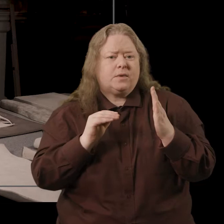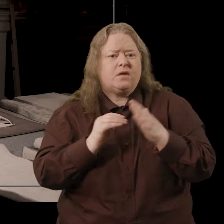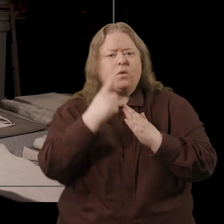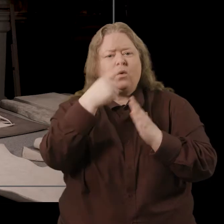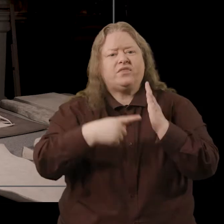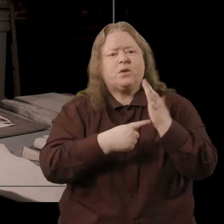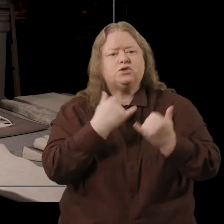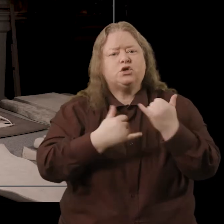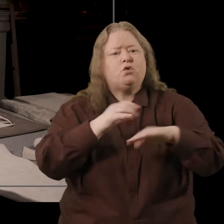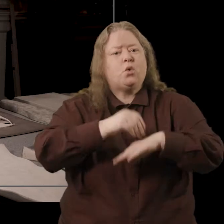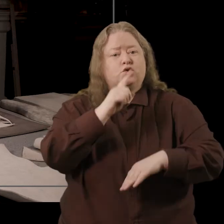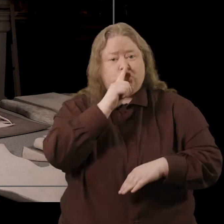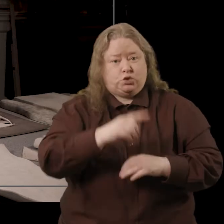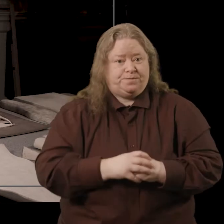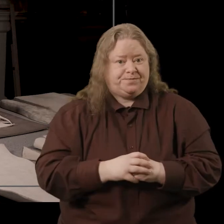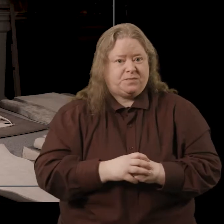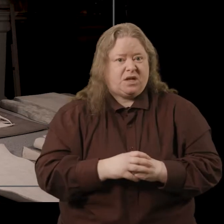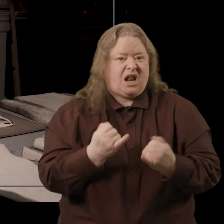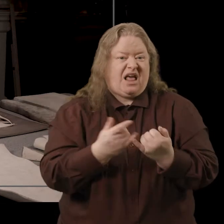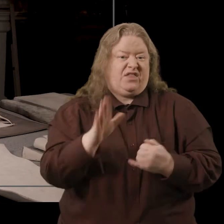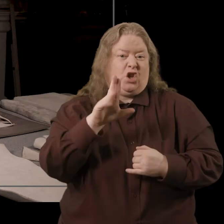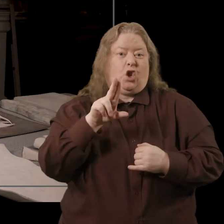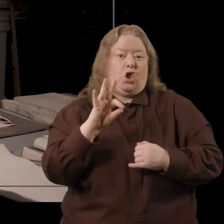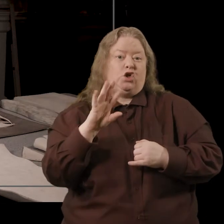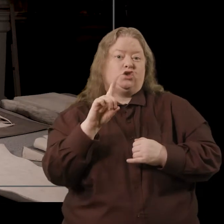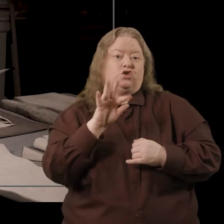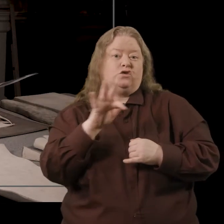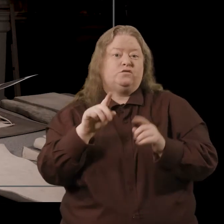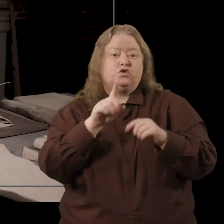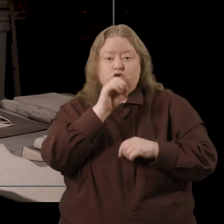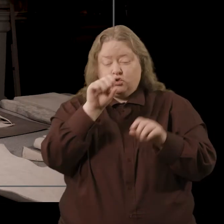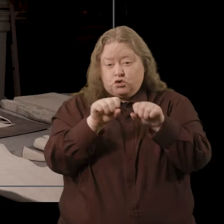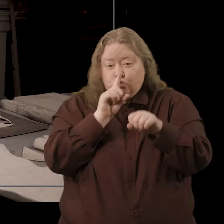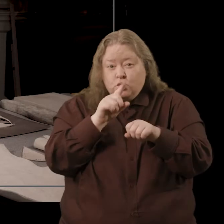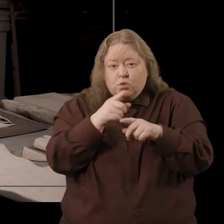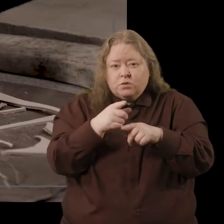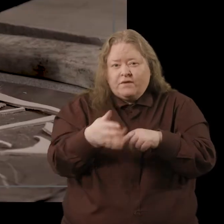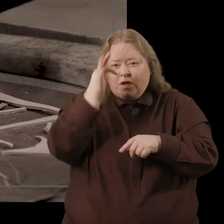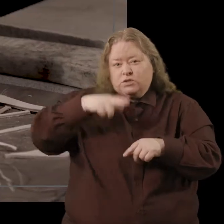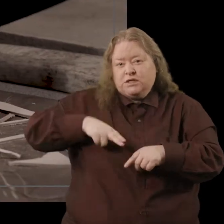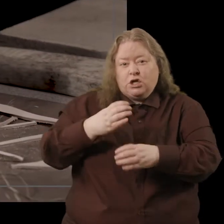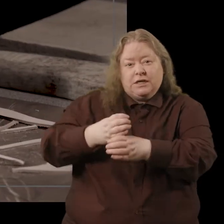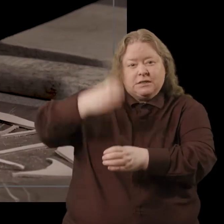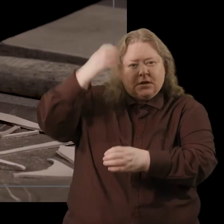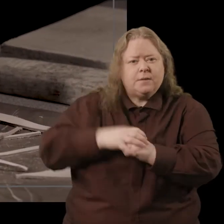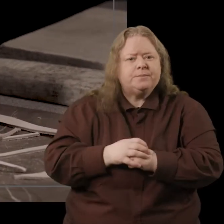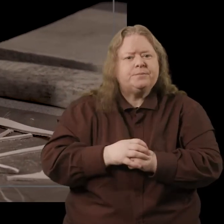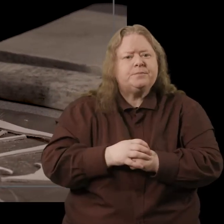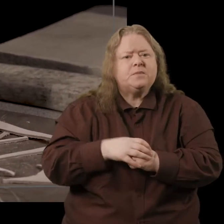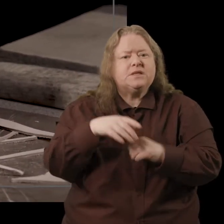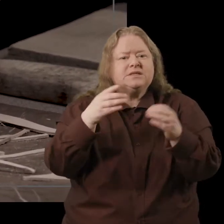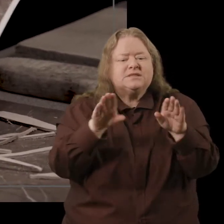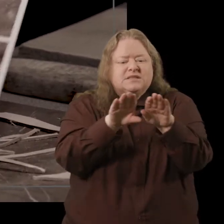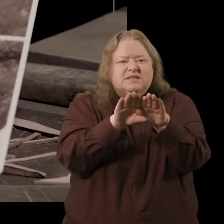a 1,000-year-old shoe, such as the Glendalough shoe, which was found near Glendalough. The seam which runs down